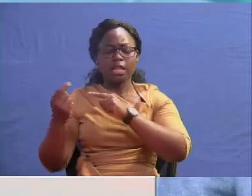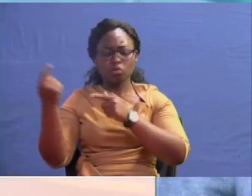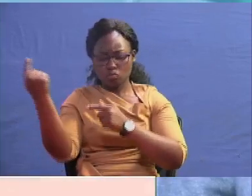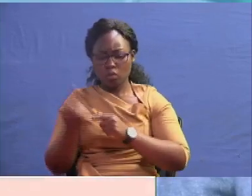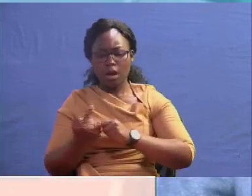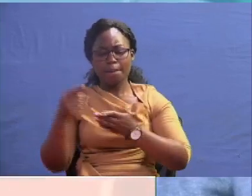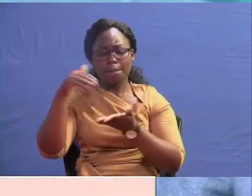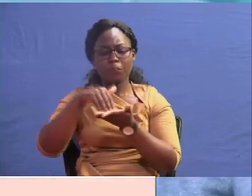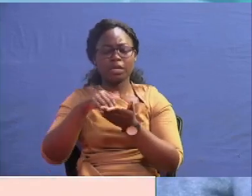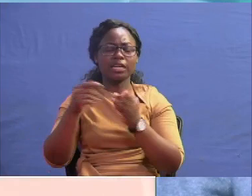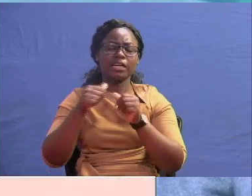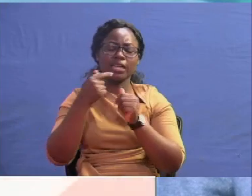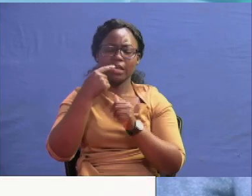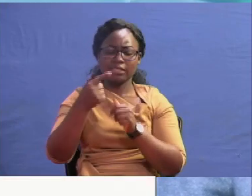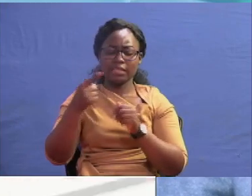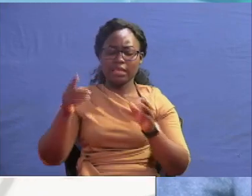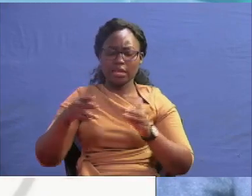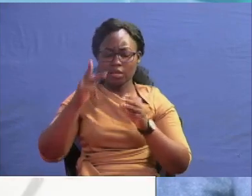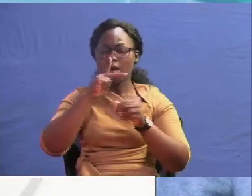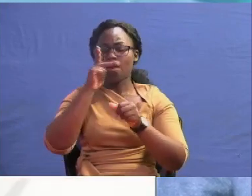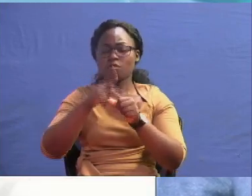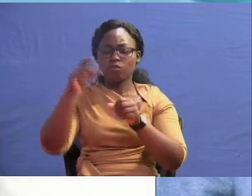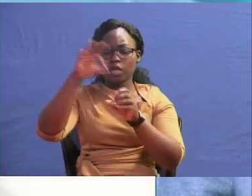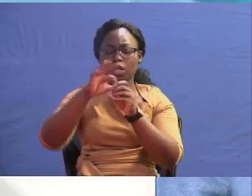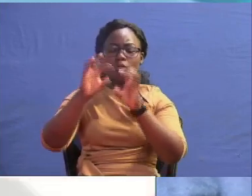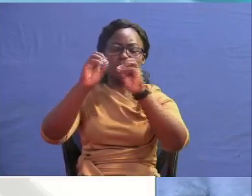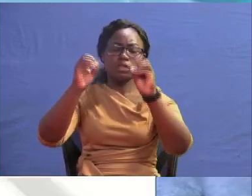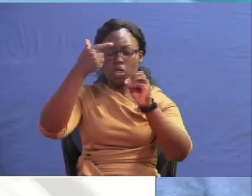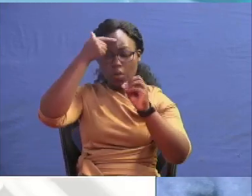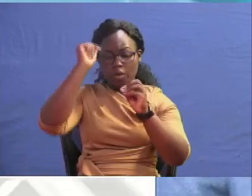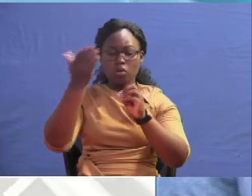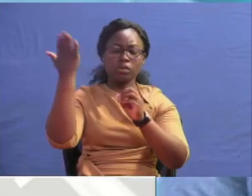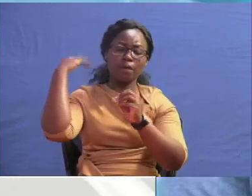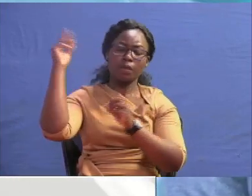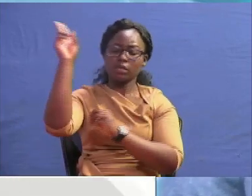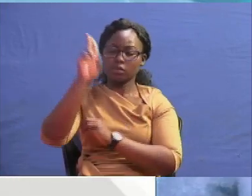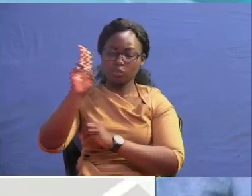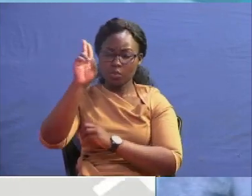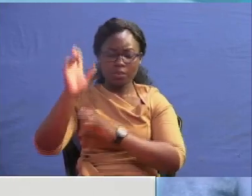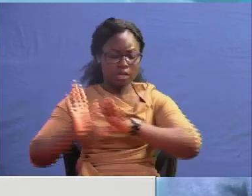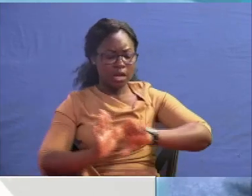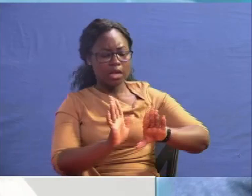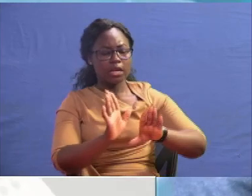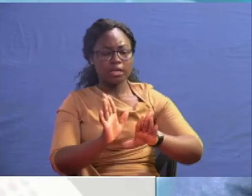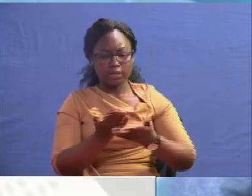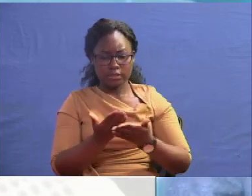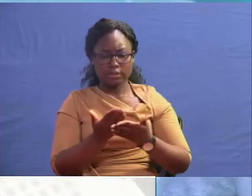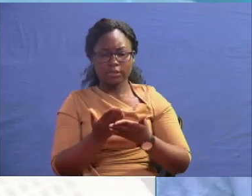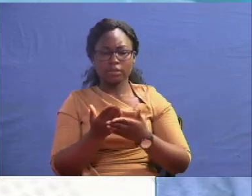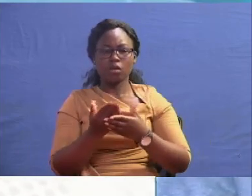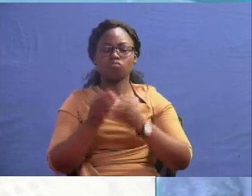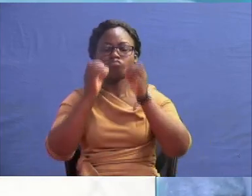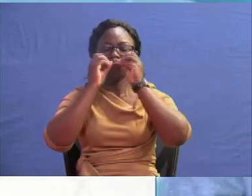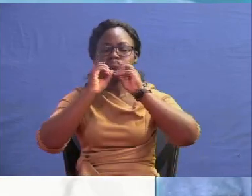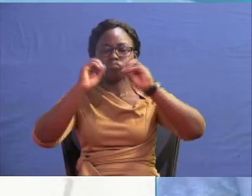say we are not delivering on our promises because the former president left empty coffers, then you